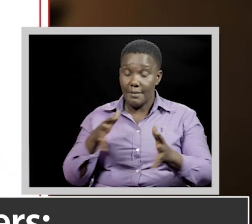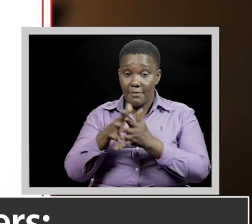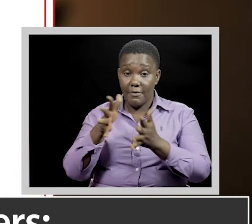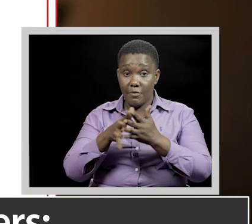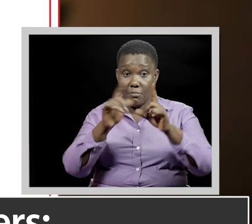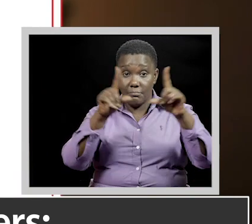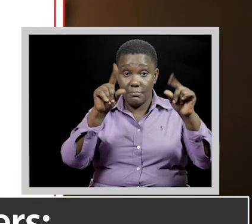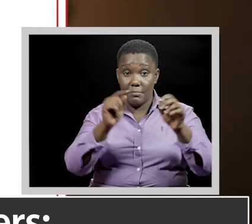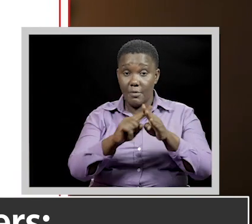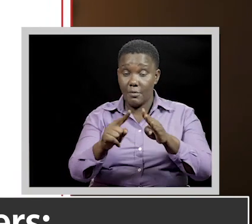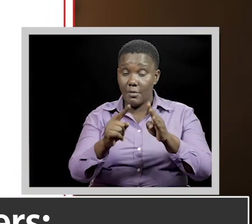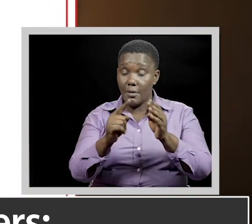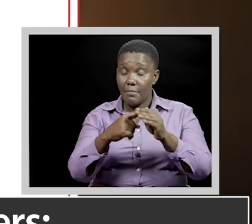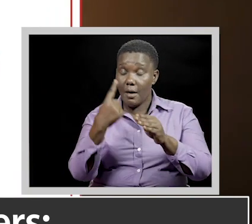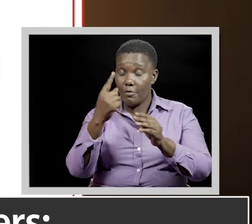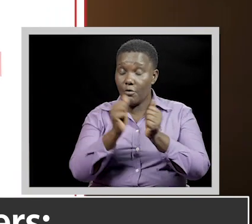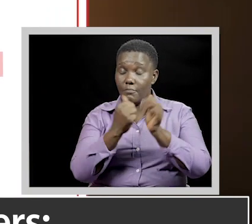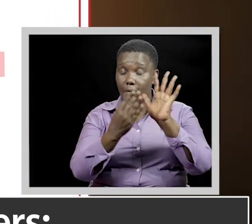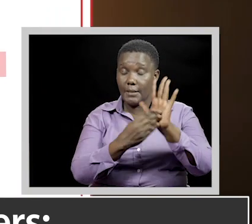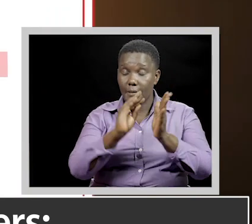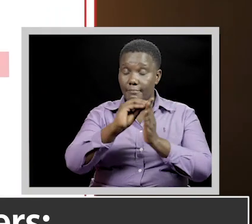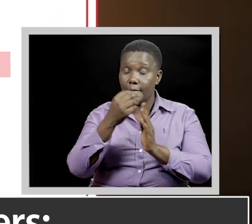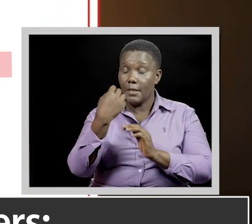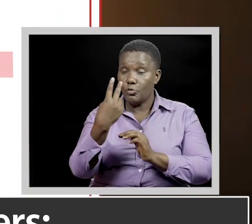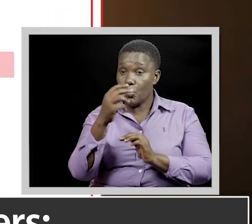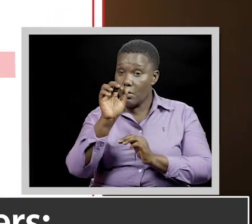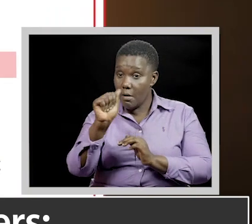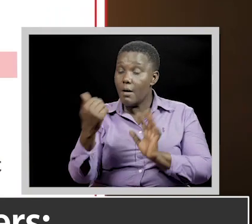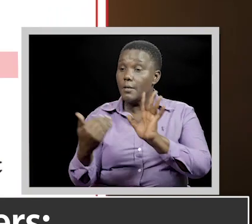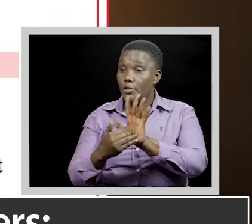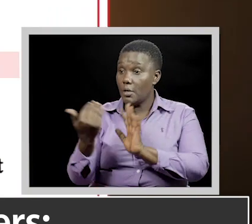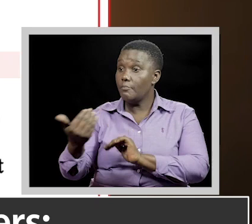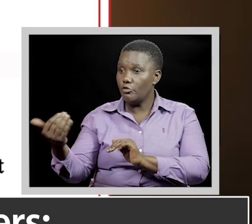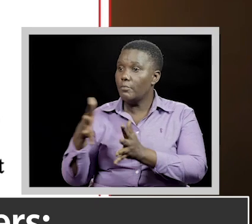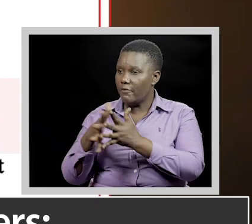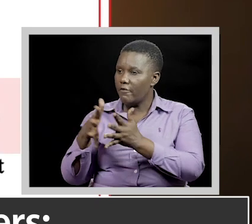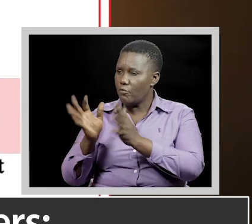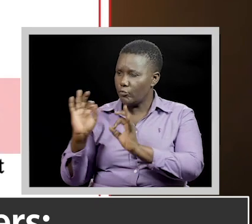section 119, subsection 2A of the Law of the Child Act.